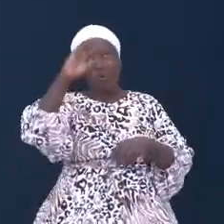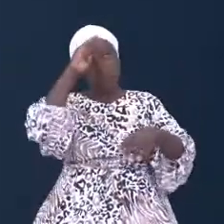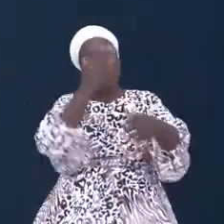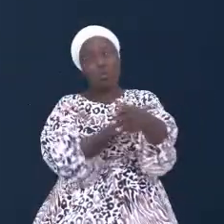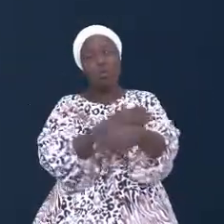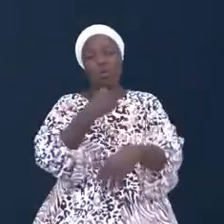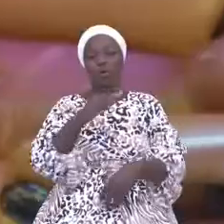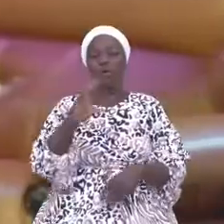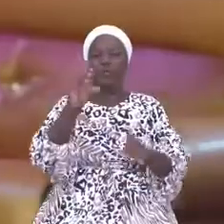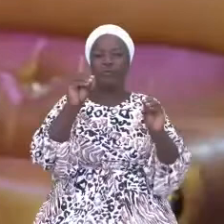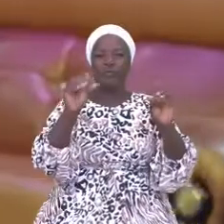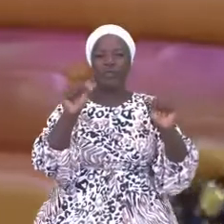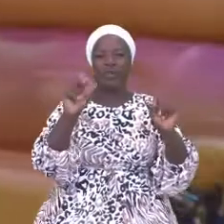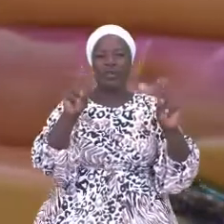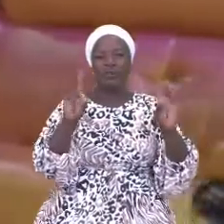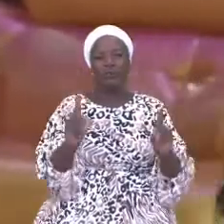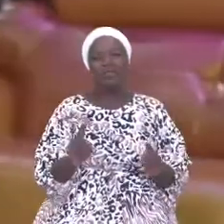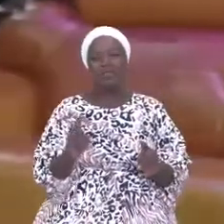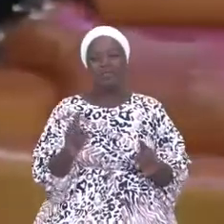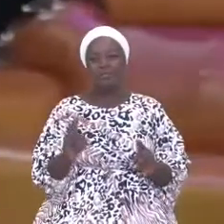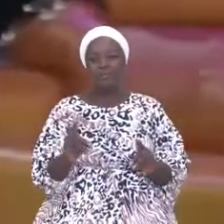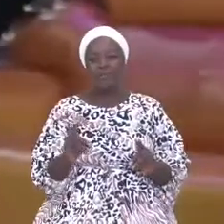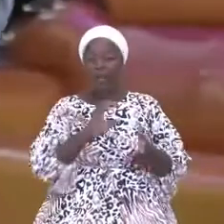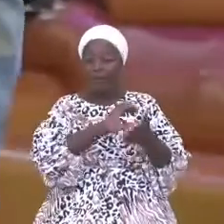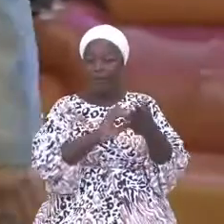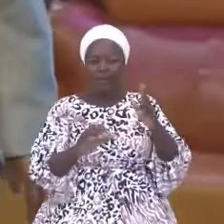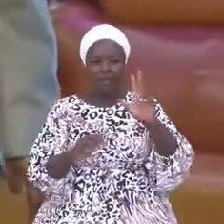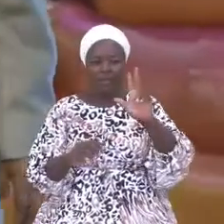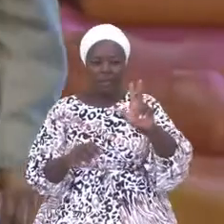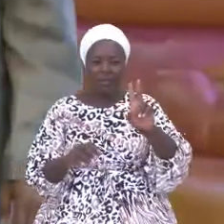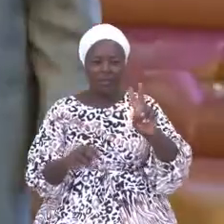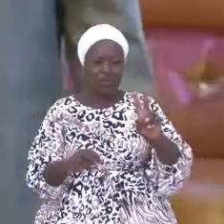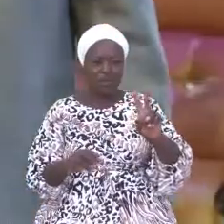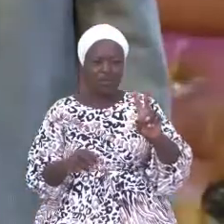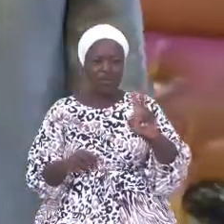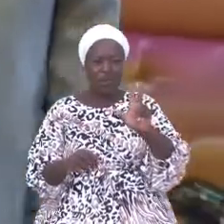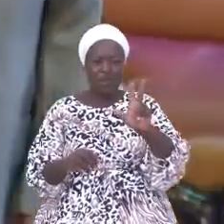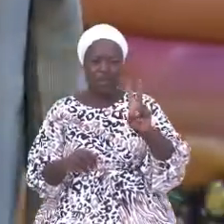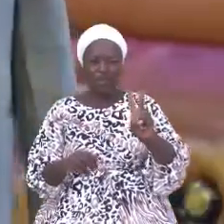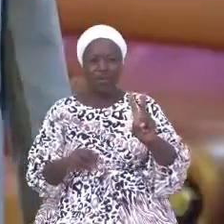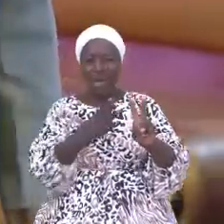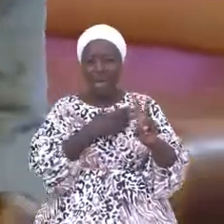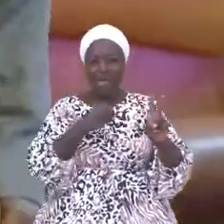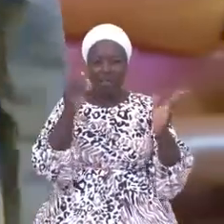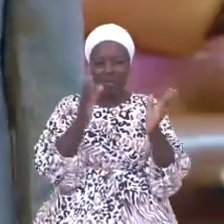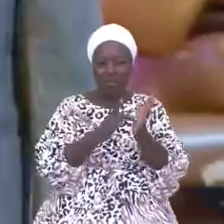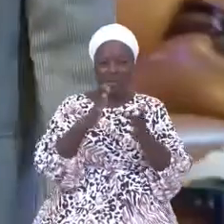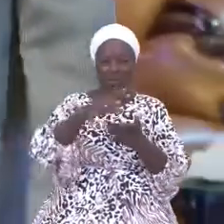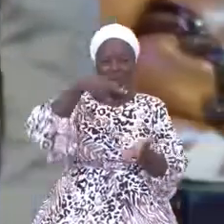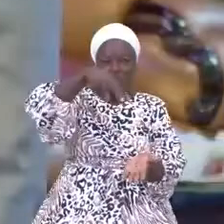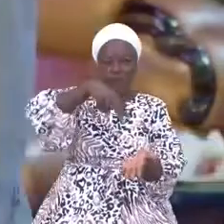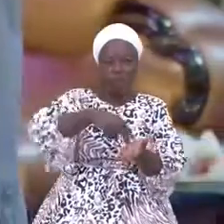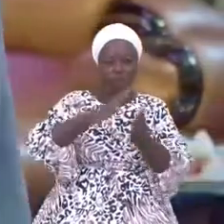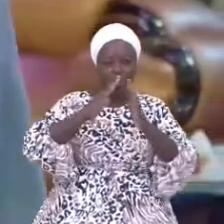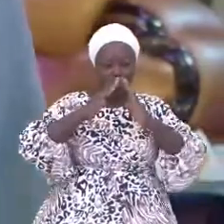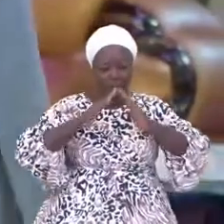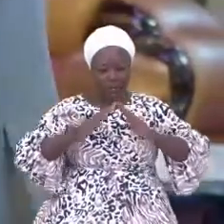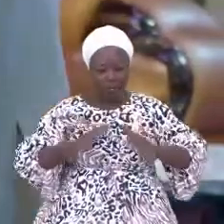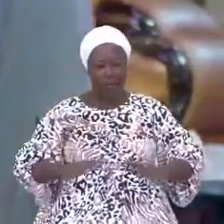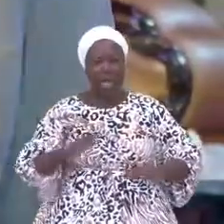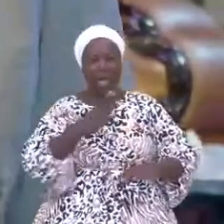Son of David. Look at verse 32. We're told in verse 32, and Jesus stood still